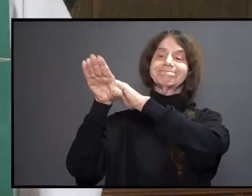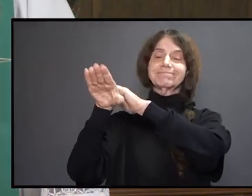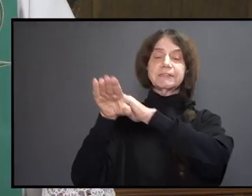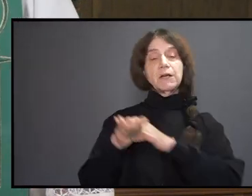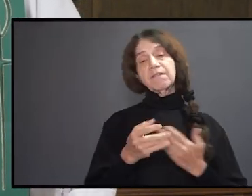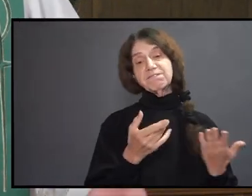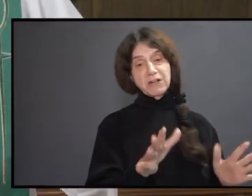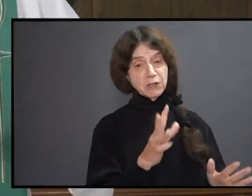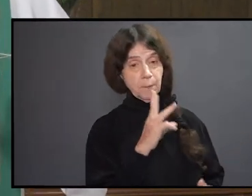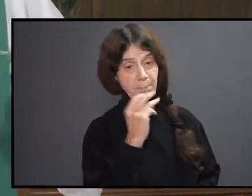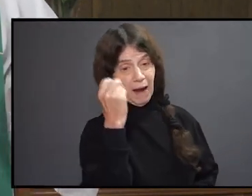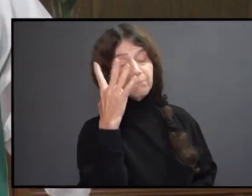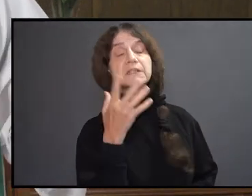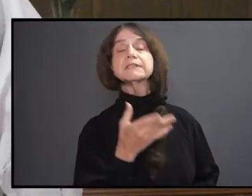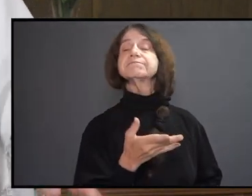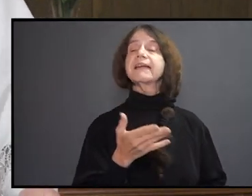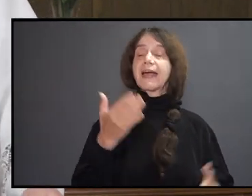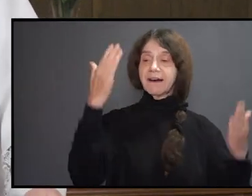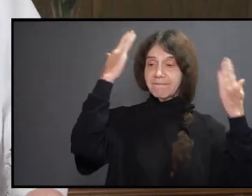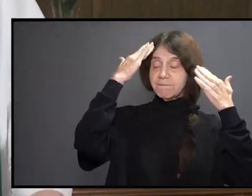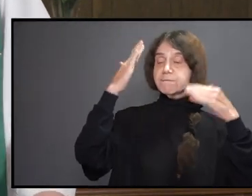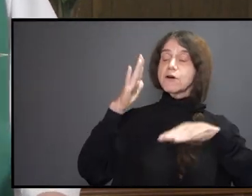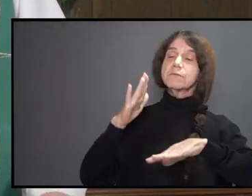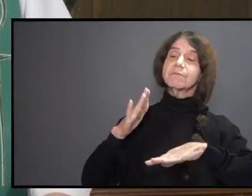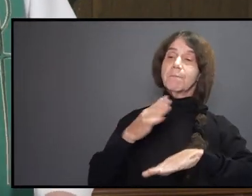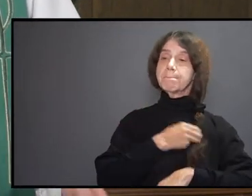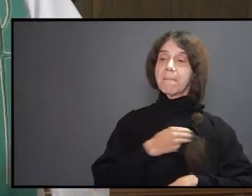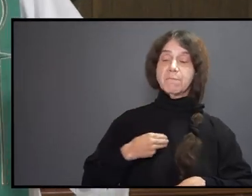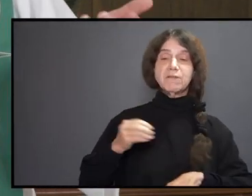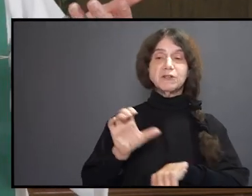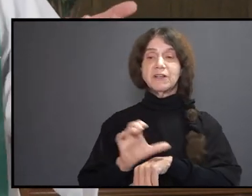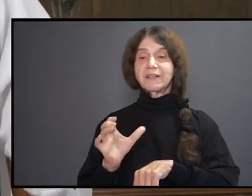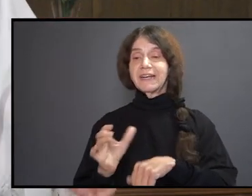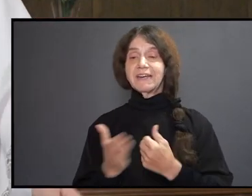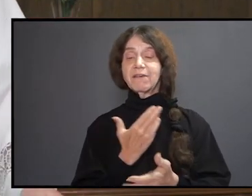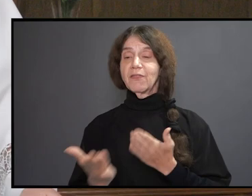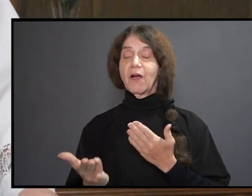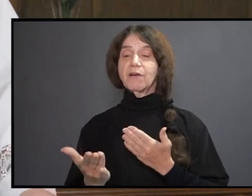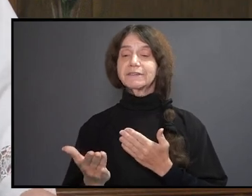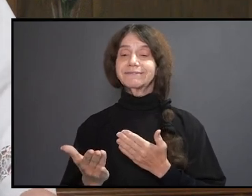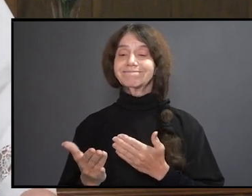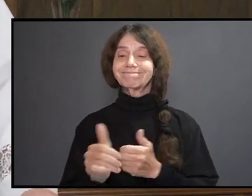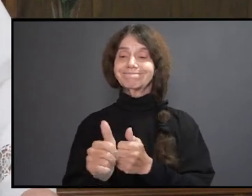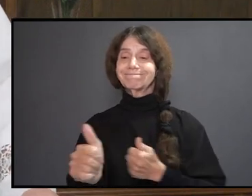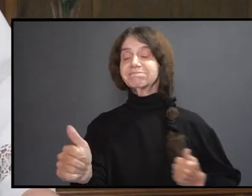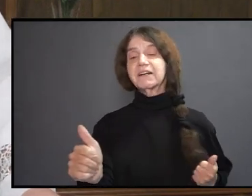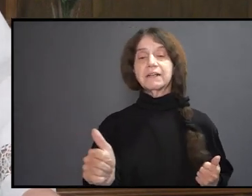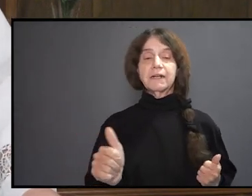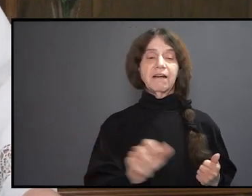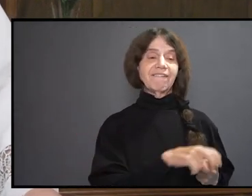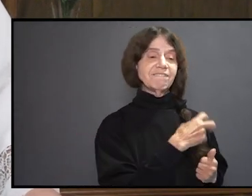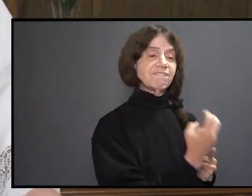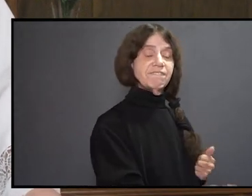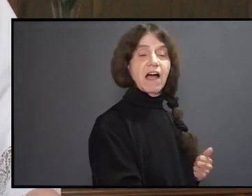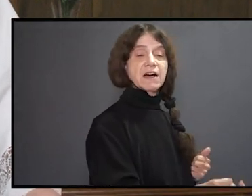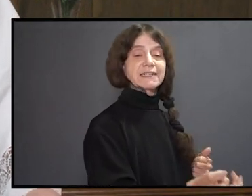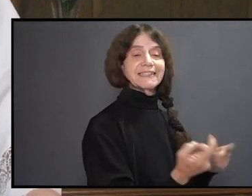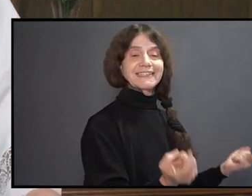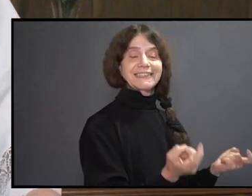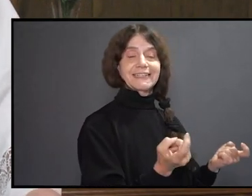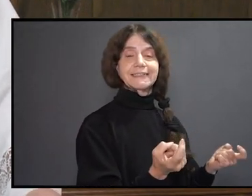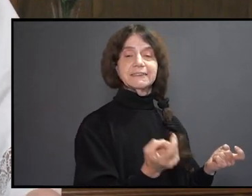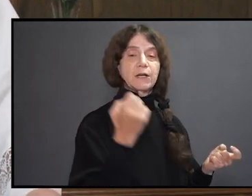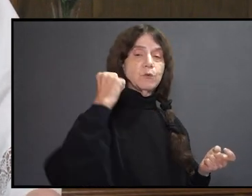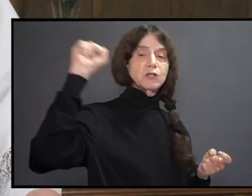was baptized, at least she was confirmed, even though he and she fell away into unrepentant sin and stopped hearing the word from then